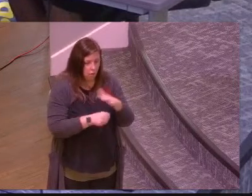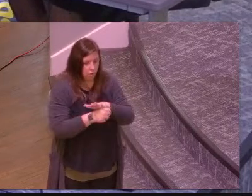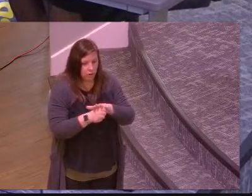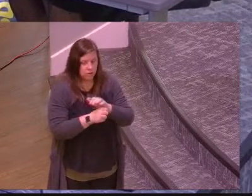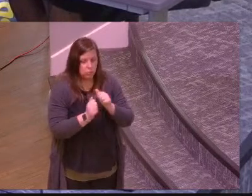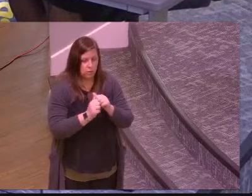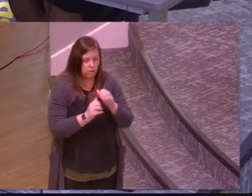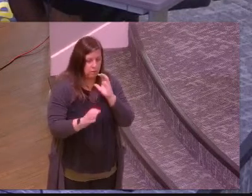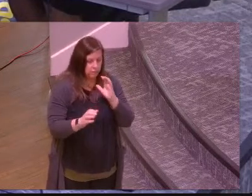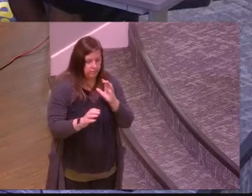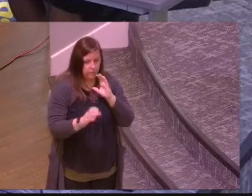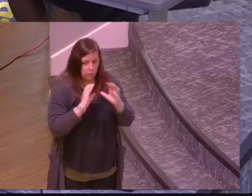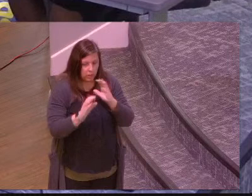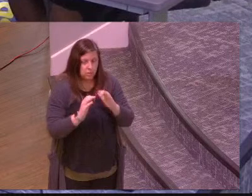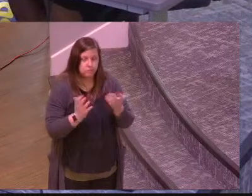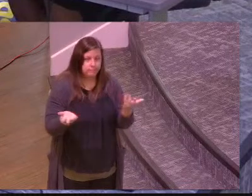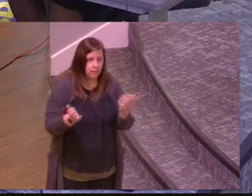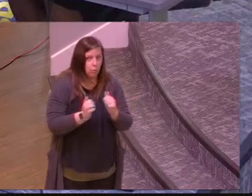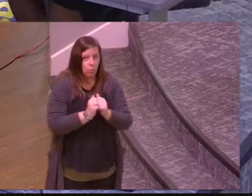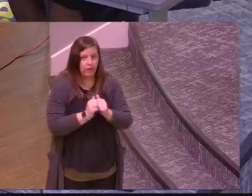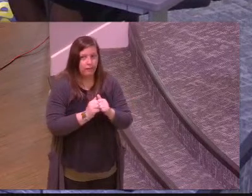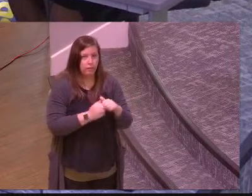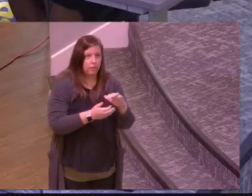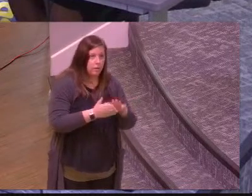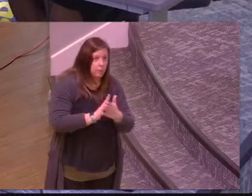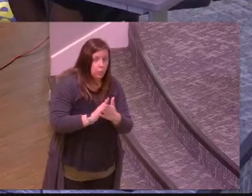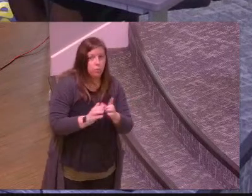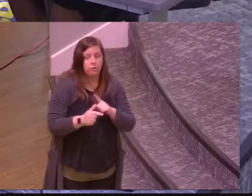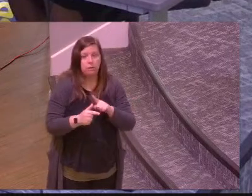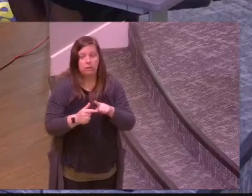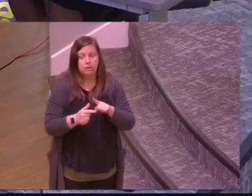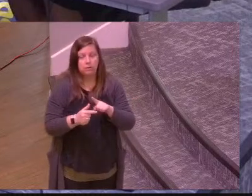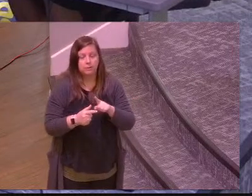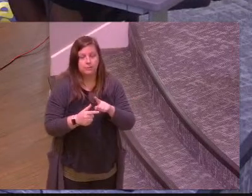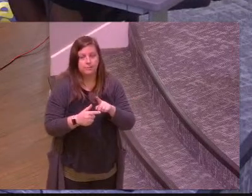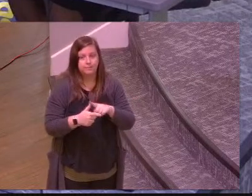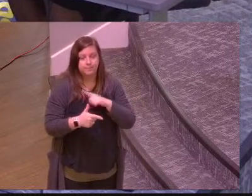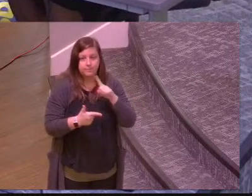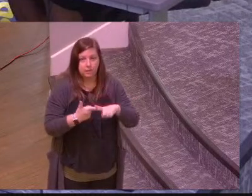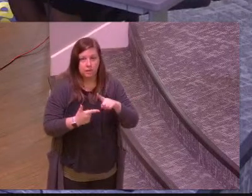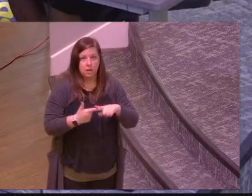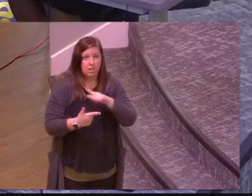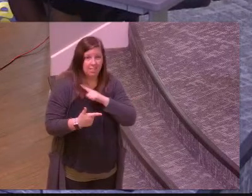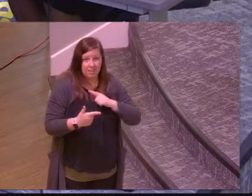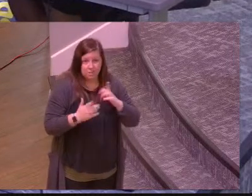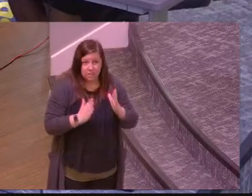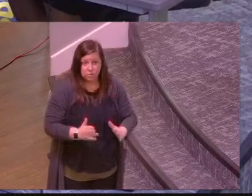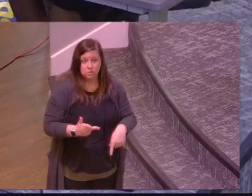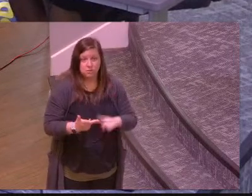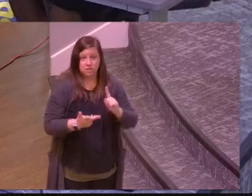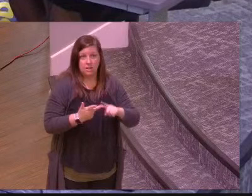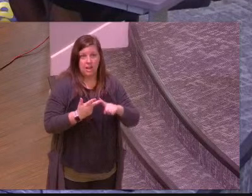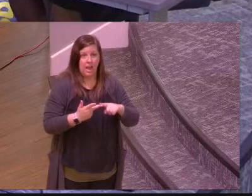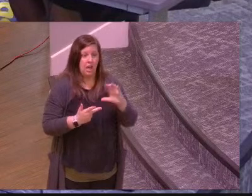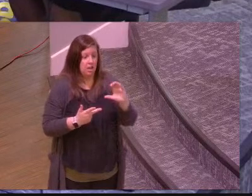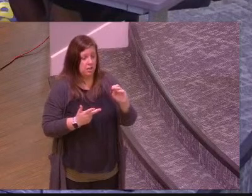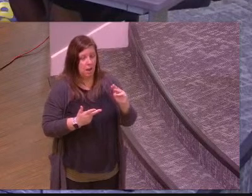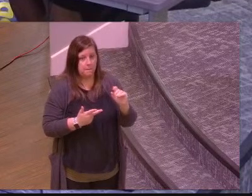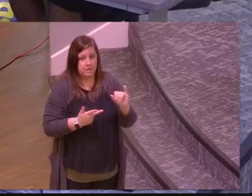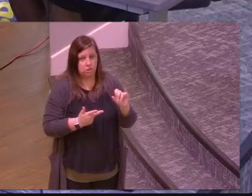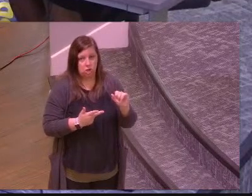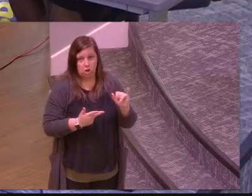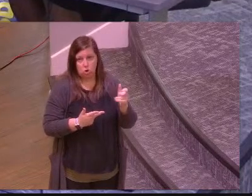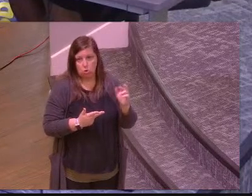communication with, we did do with our legislators this year, and also with our commissioners. But